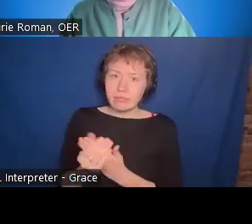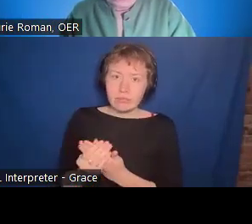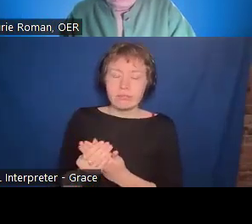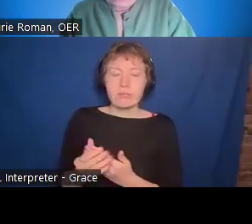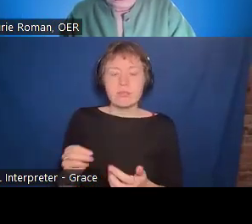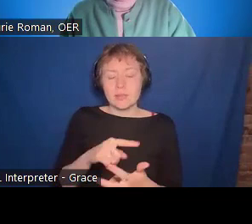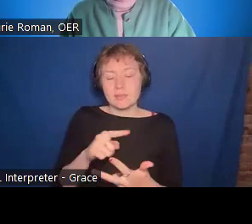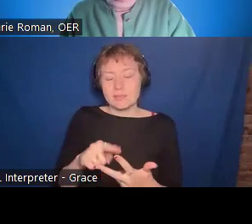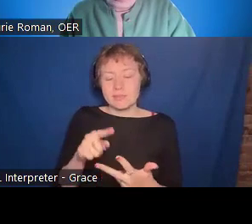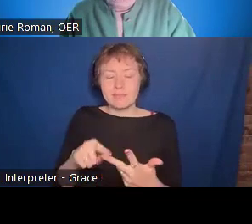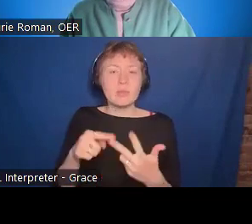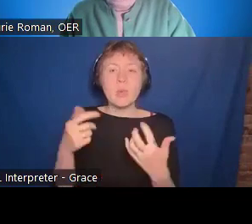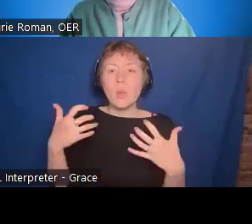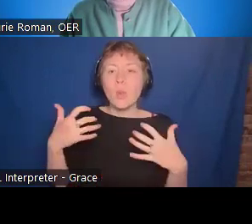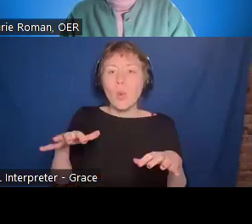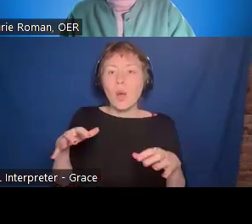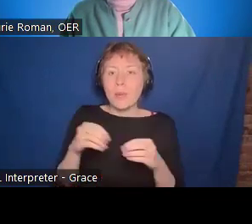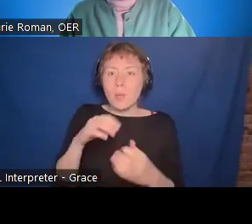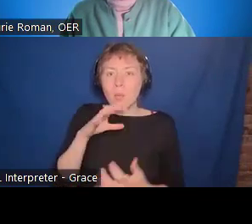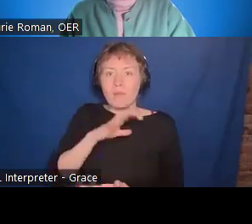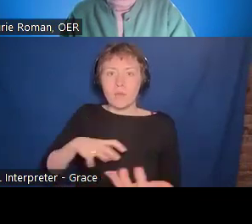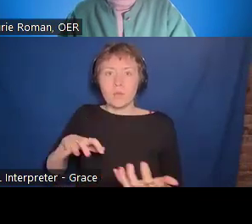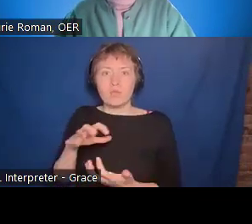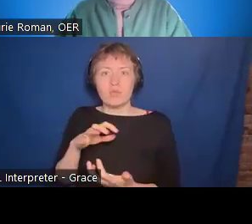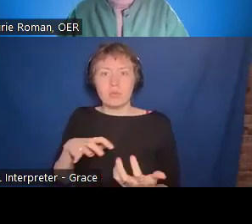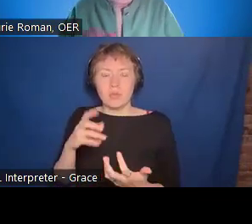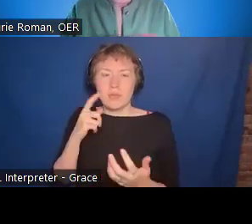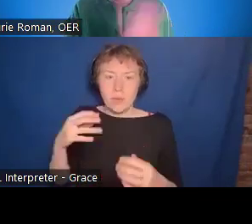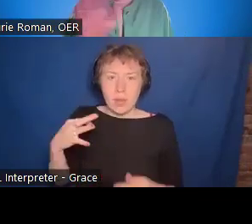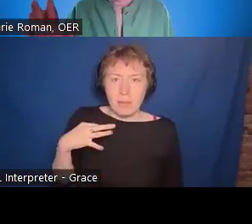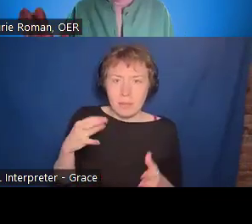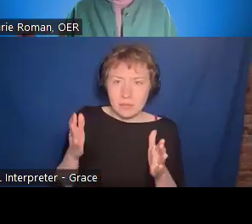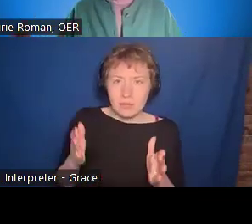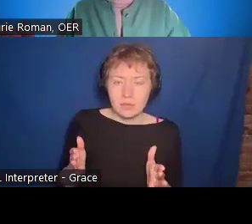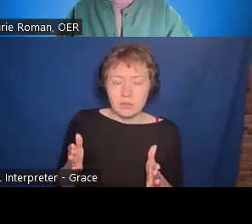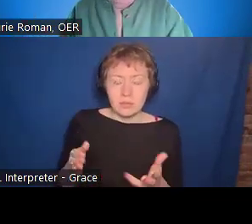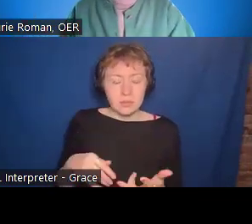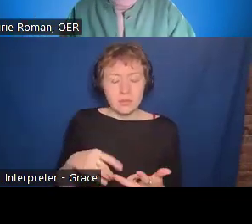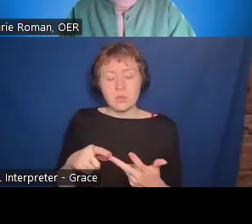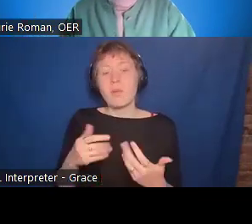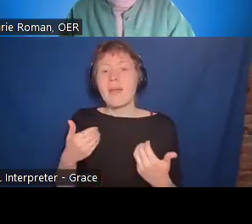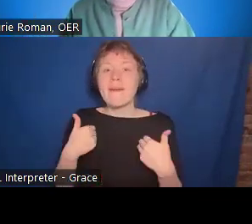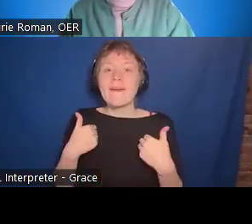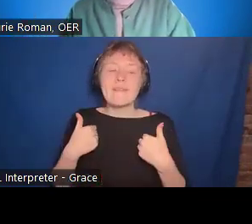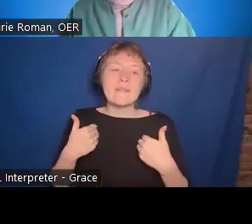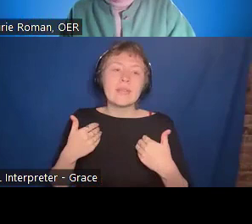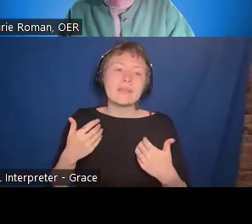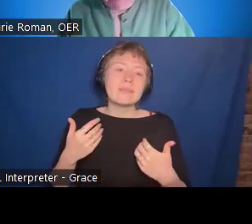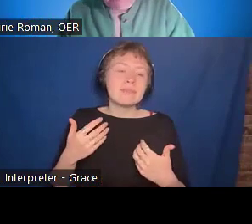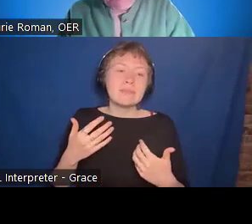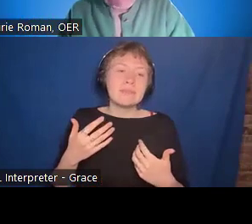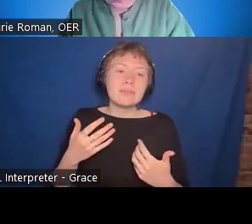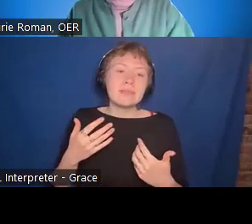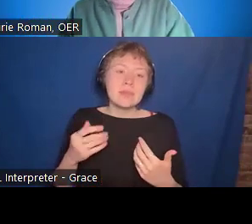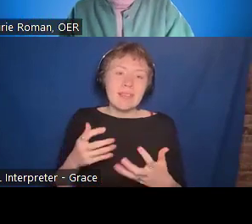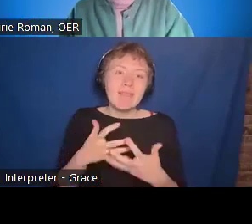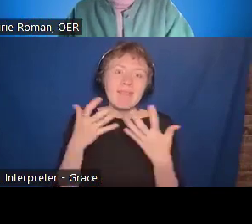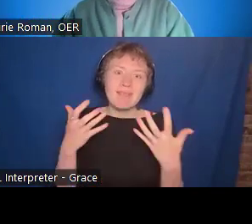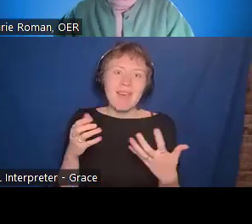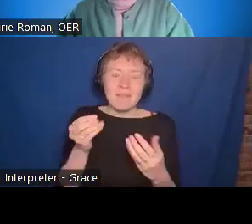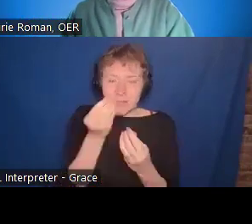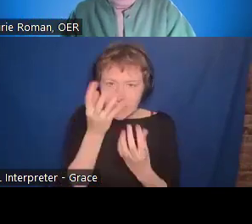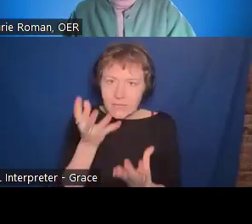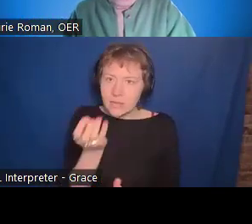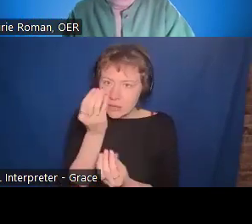add potential confusion to applicants. And so we have messaging, a lot of messaging that